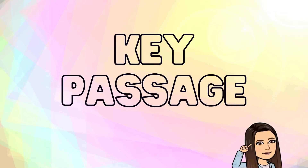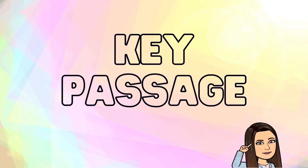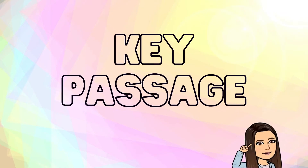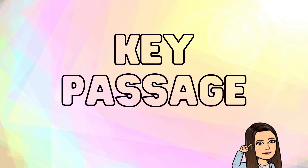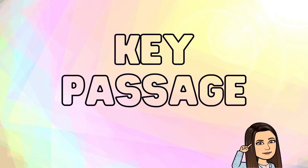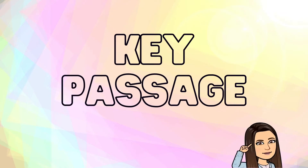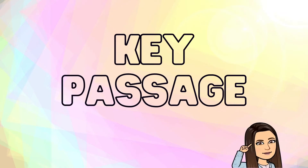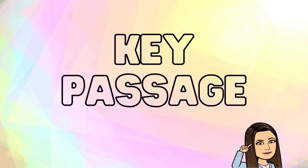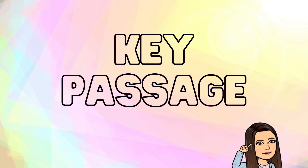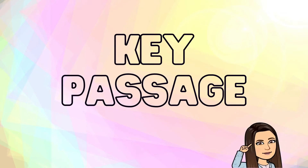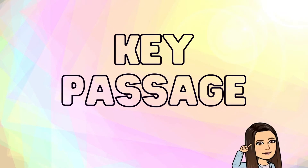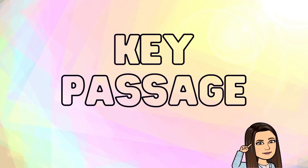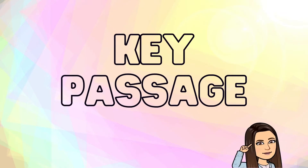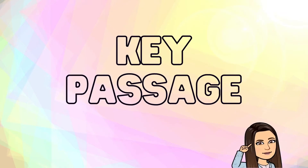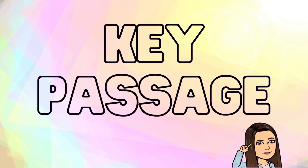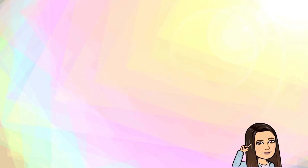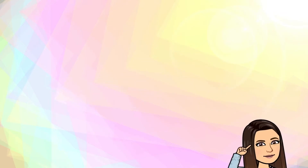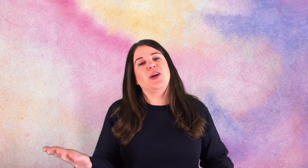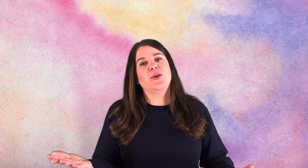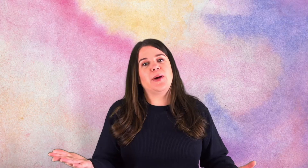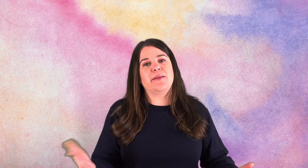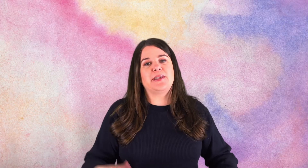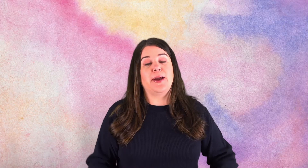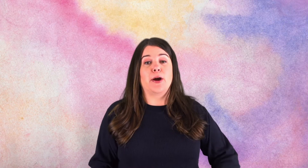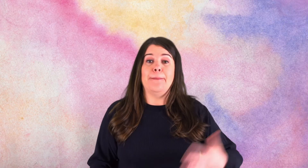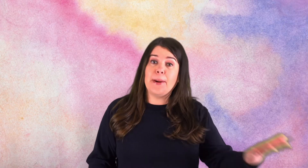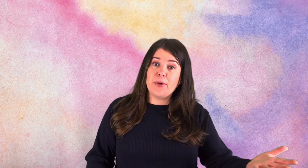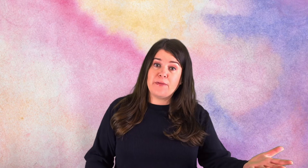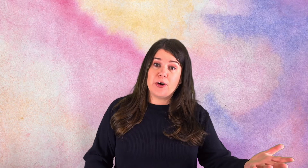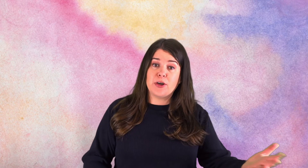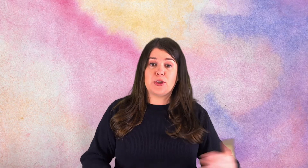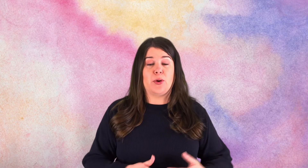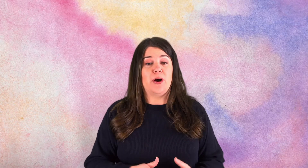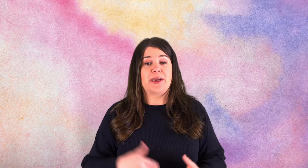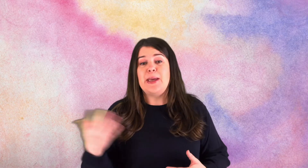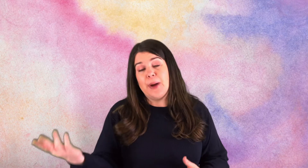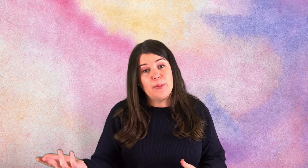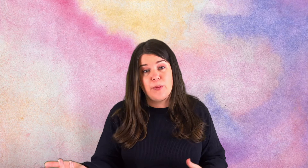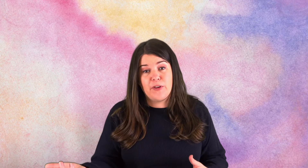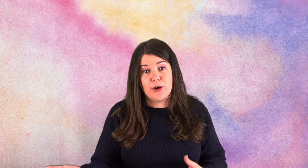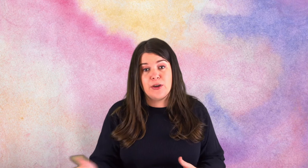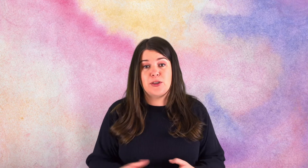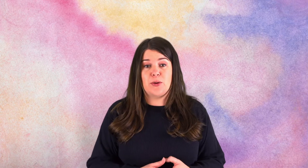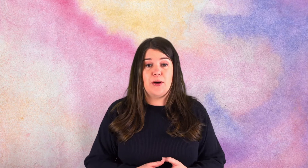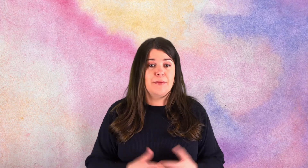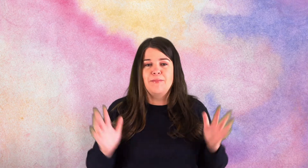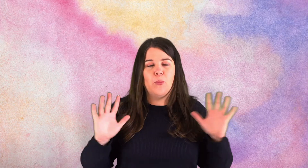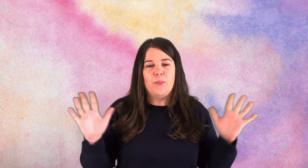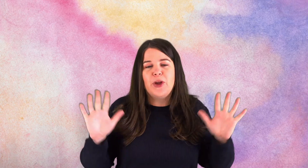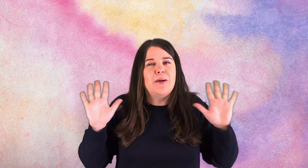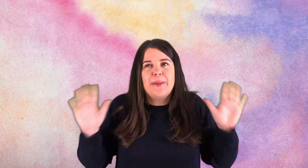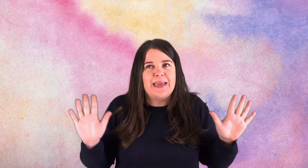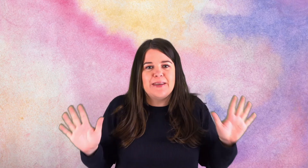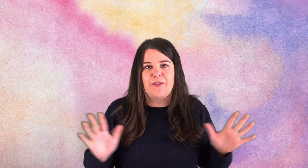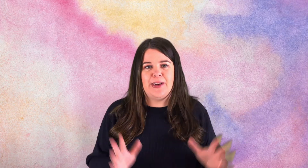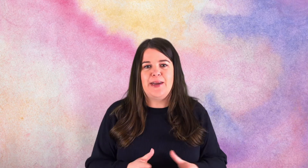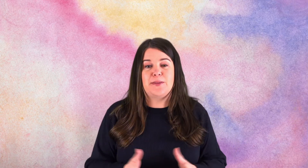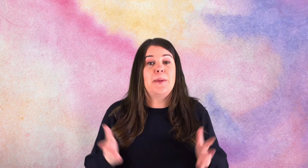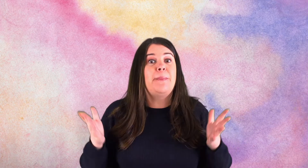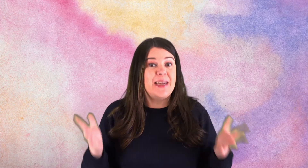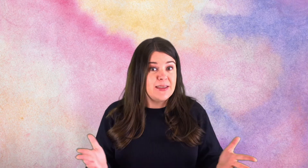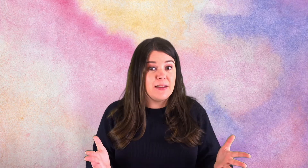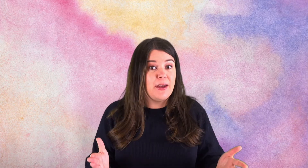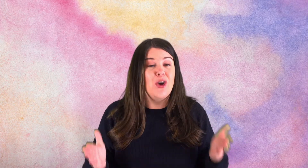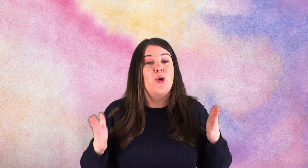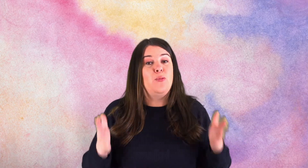key passage first today, which is another way of saying our memory verse or our key Bible verse, or there are many different names,